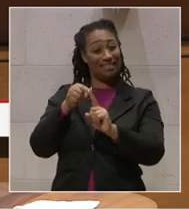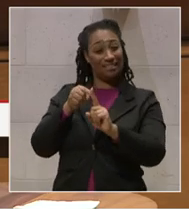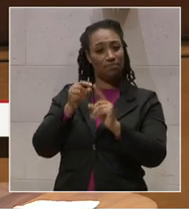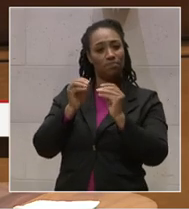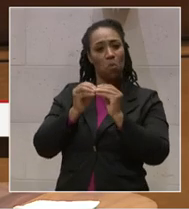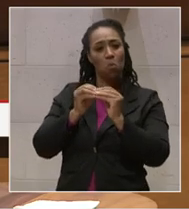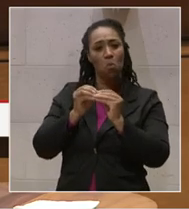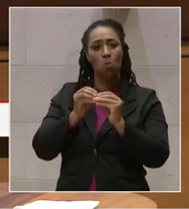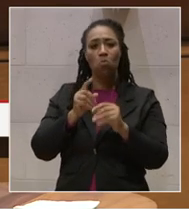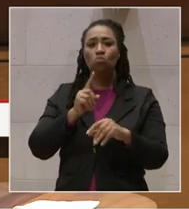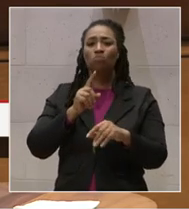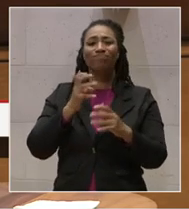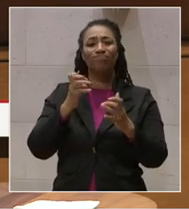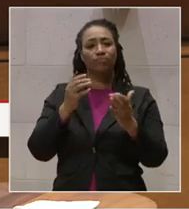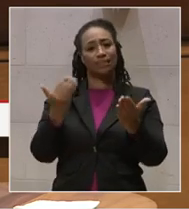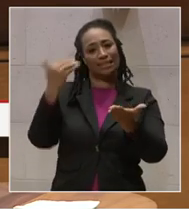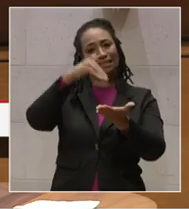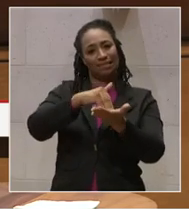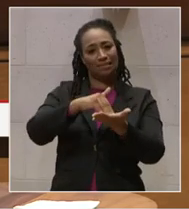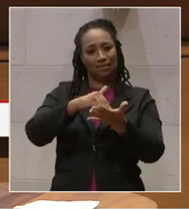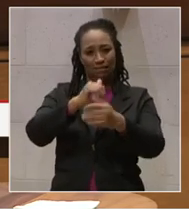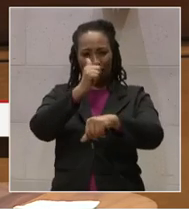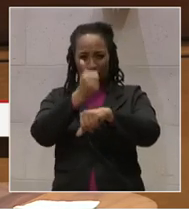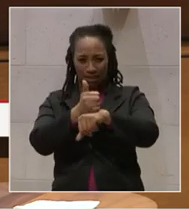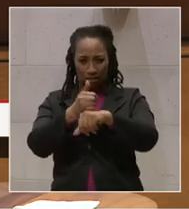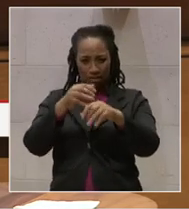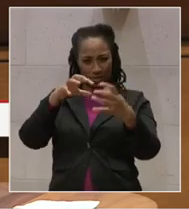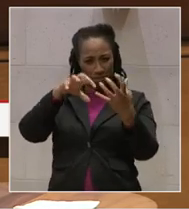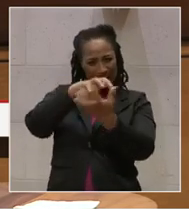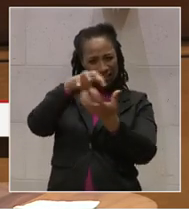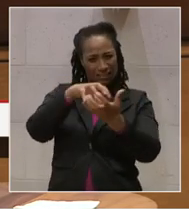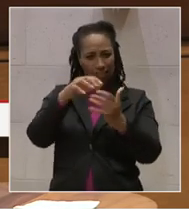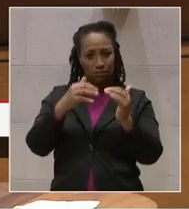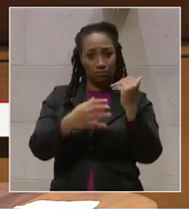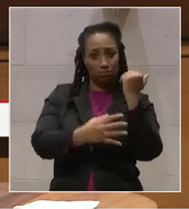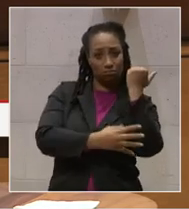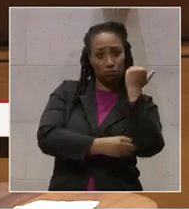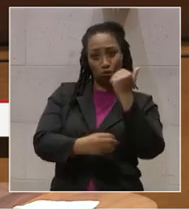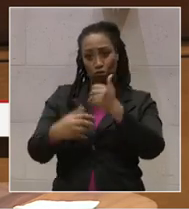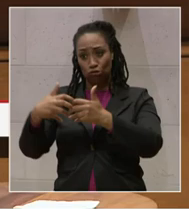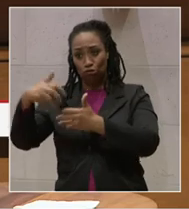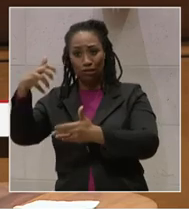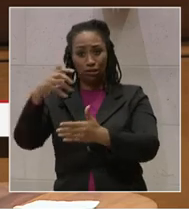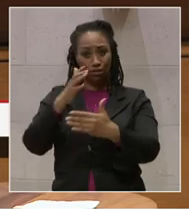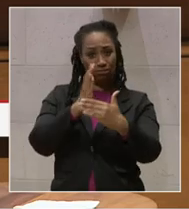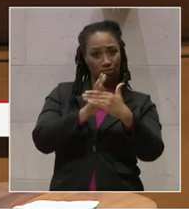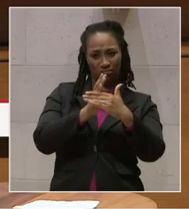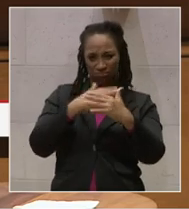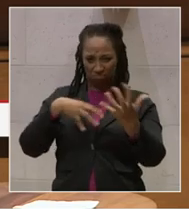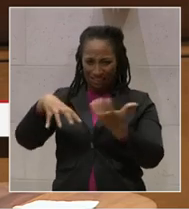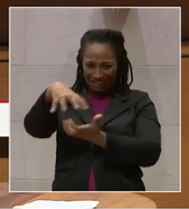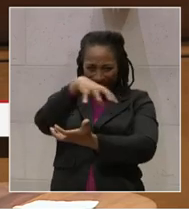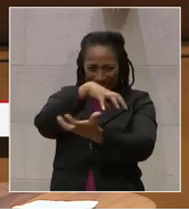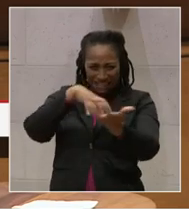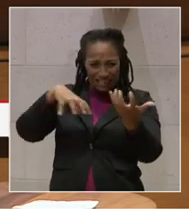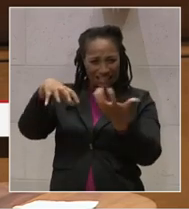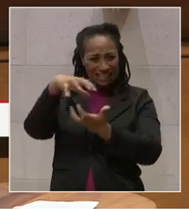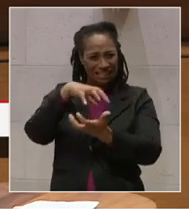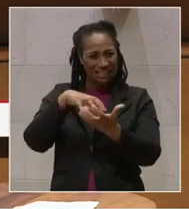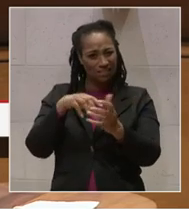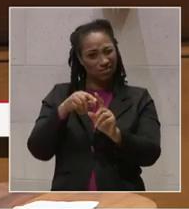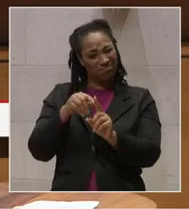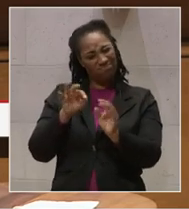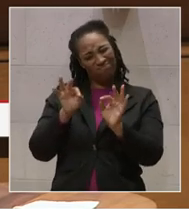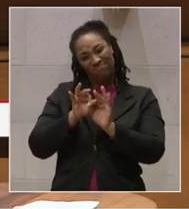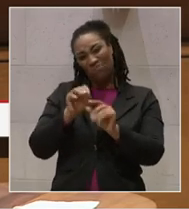resetting what that mix of uses could be and maxing out density. So anyway, lots of tools, but I just didn't want to forget